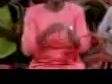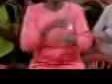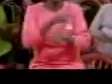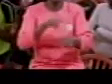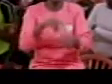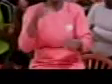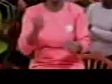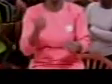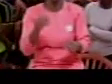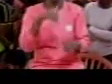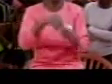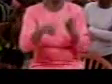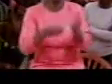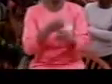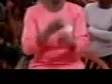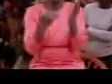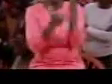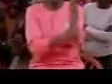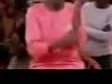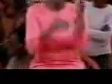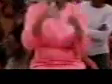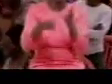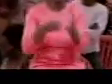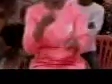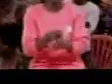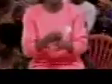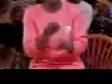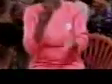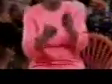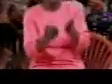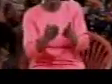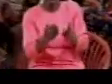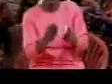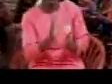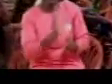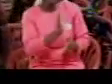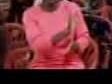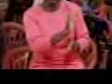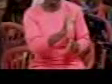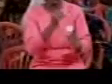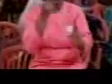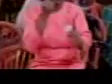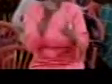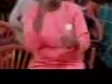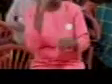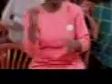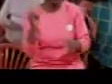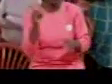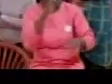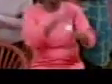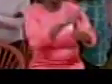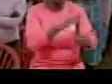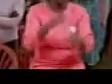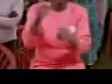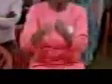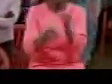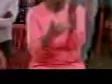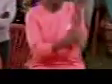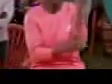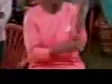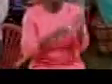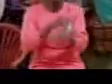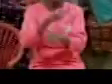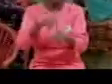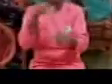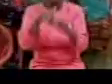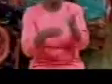affect the continents of the world. May his impact affect, the messages affect every country, every nation in the world. In Jesus'